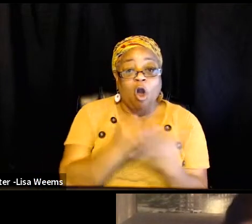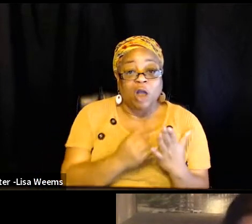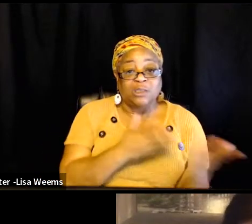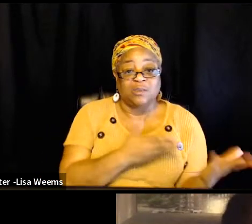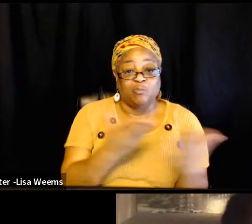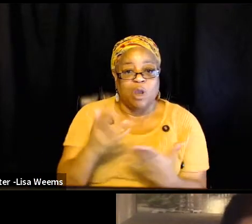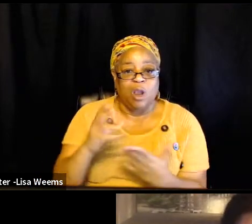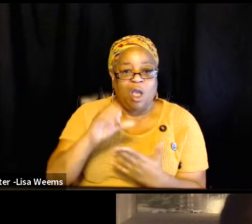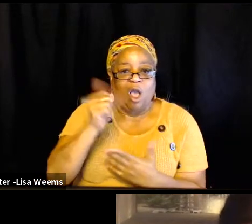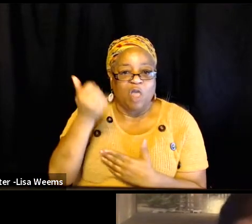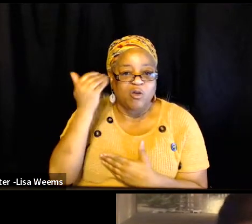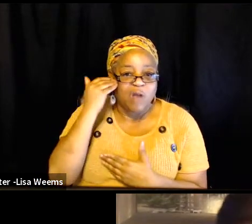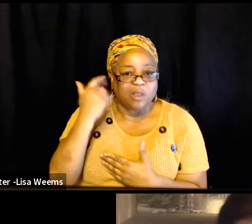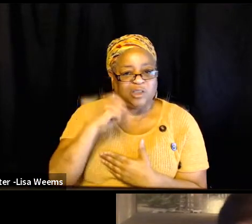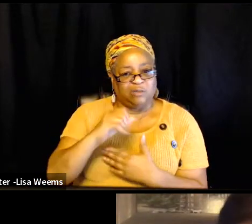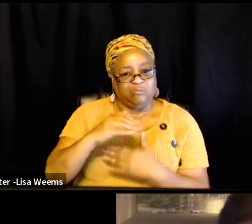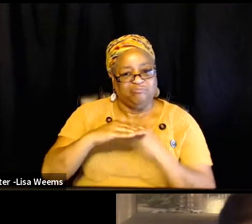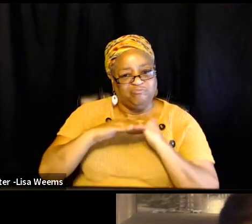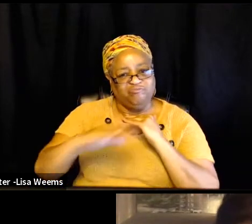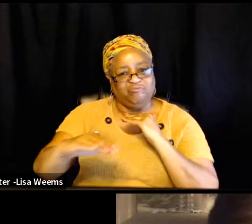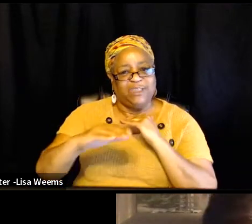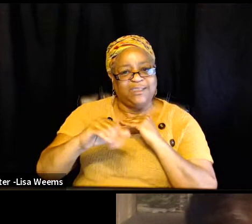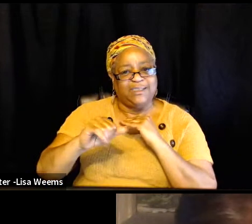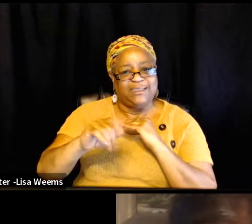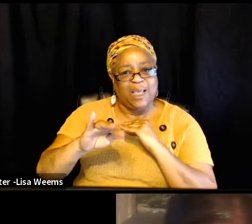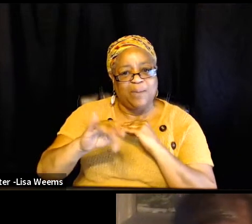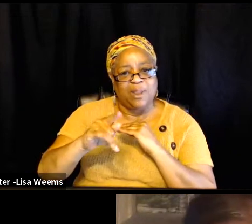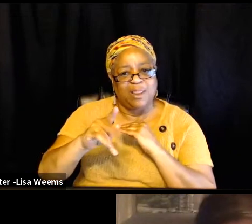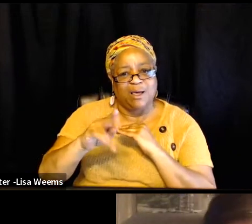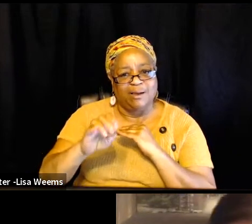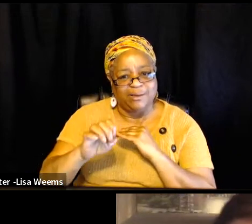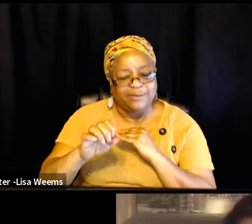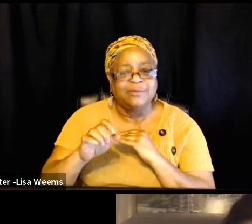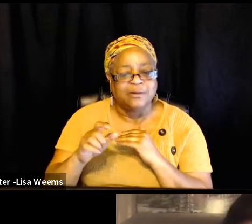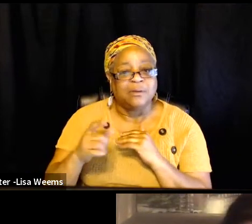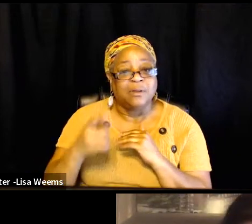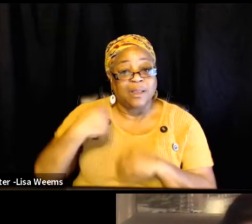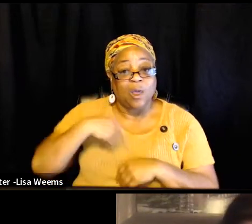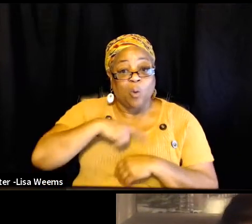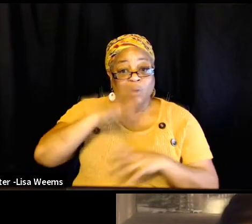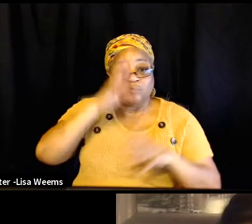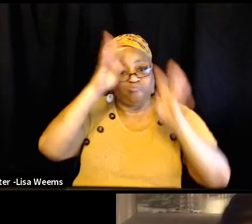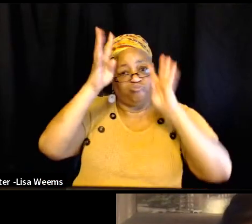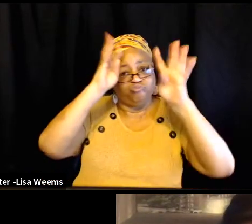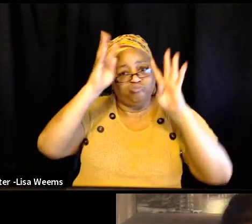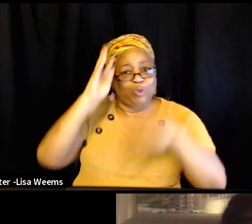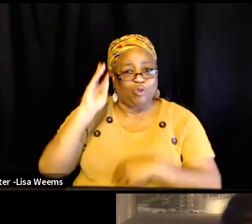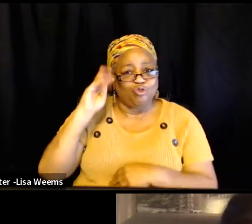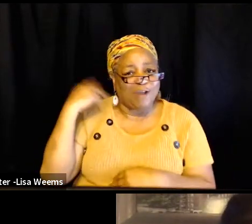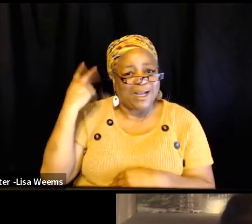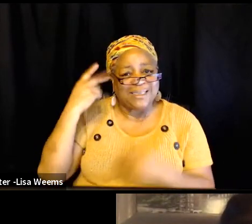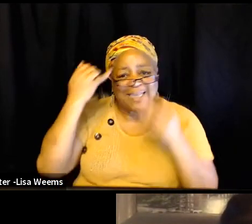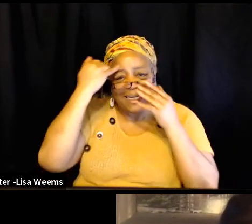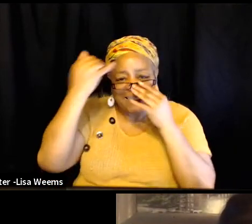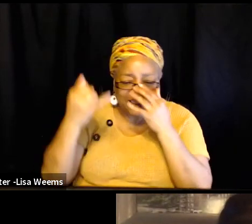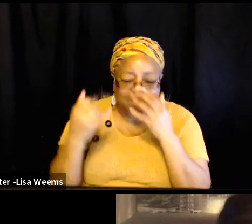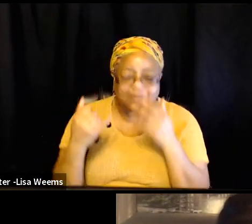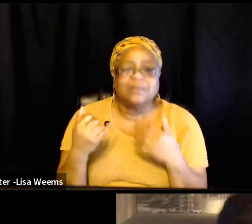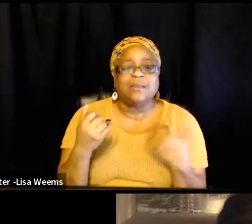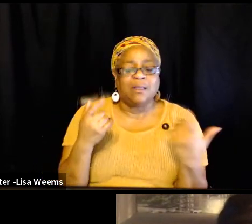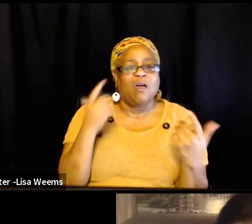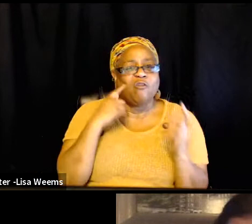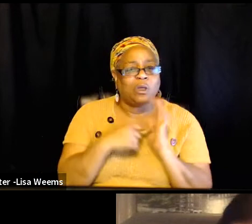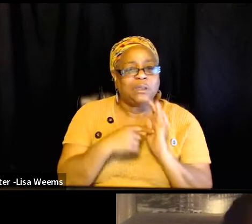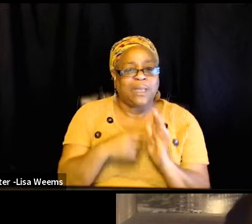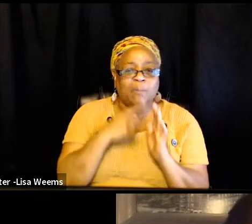destabilize, you know, everything else. And then we just come up with crazy ideas, you know, like Caroline Wooler would be like, let's do a class where everybody teaches one